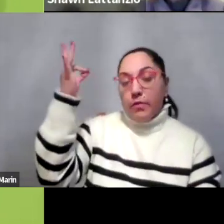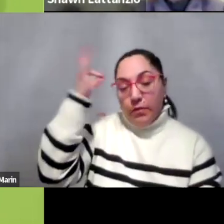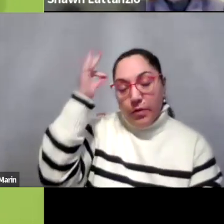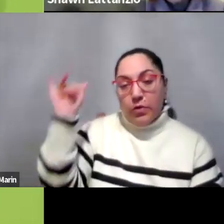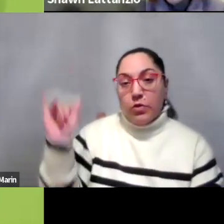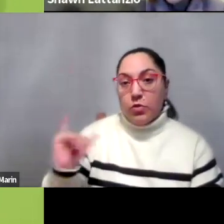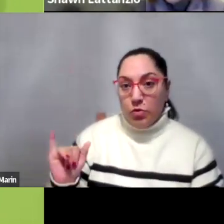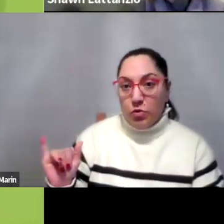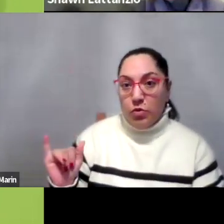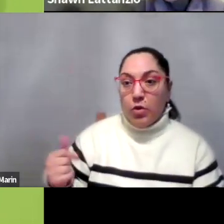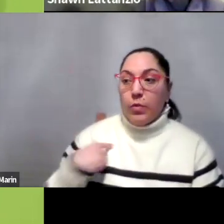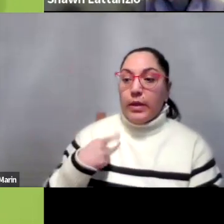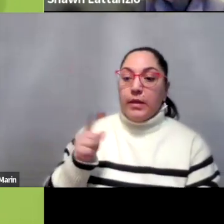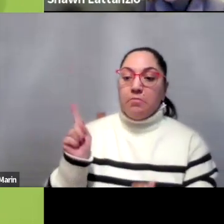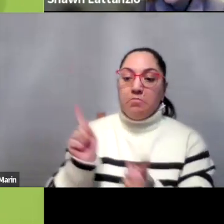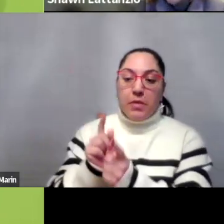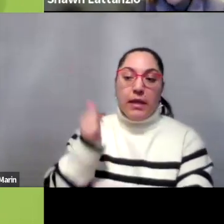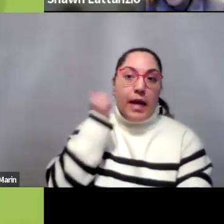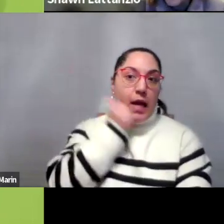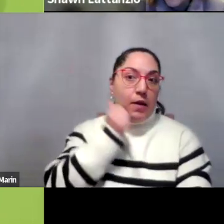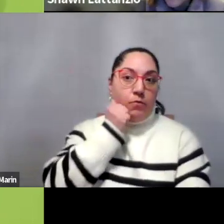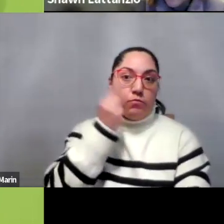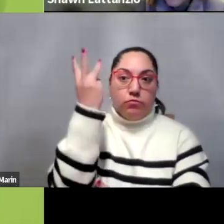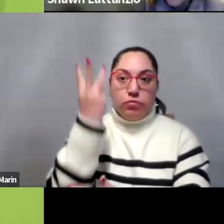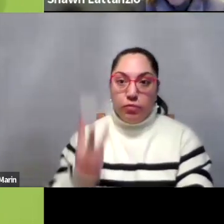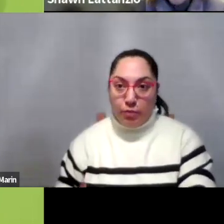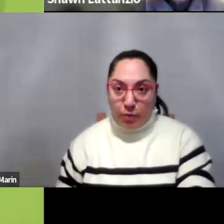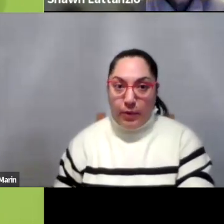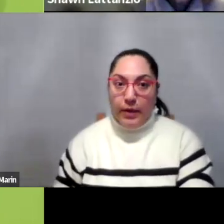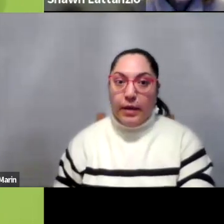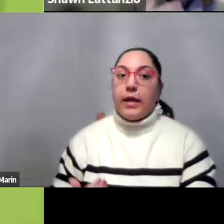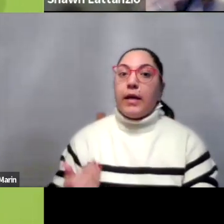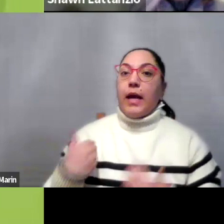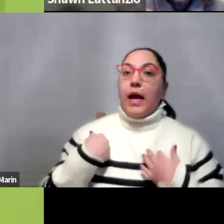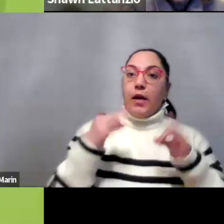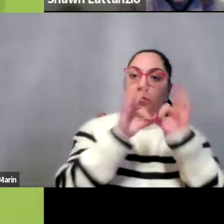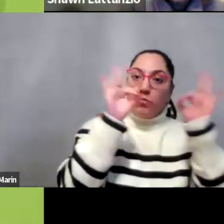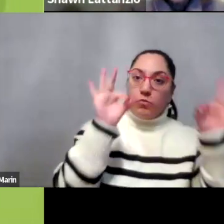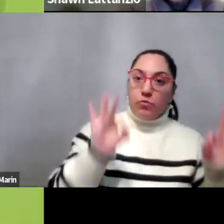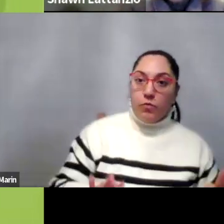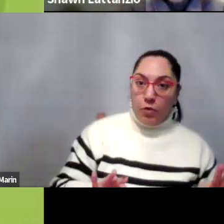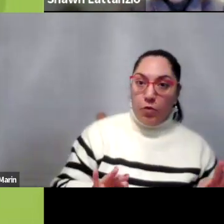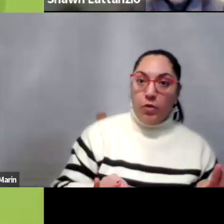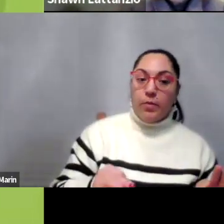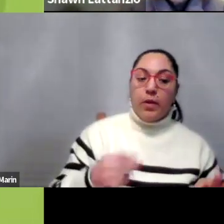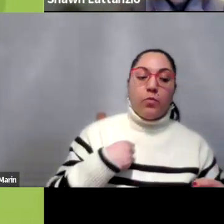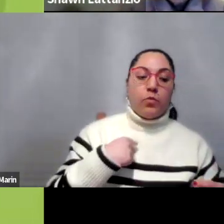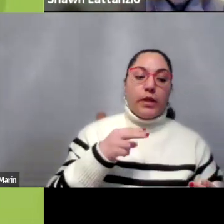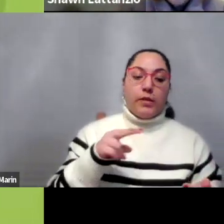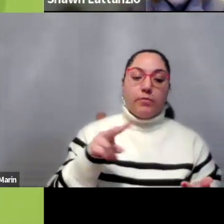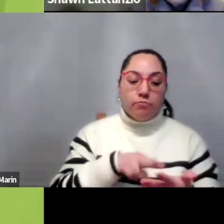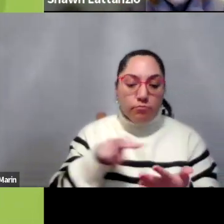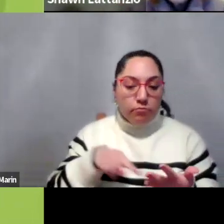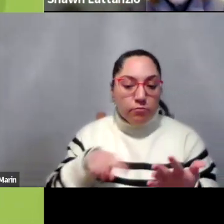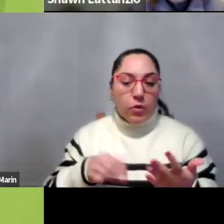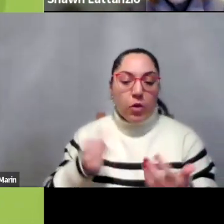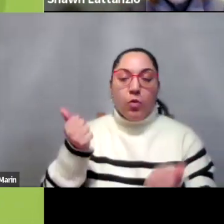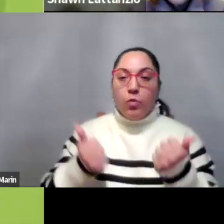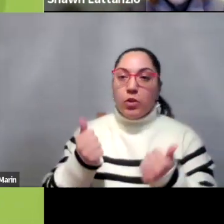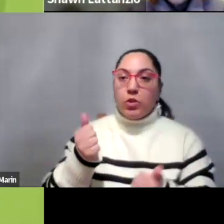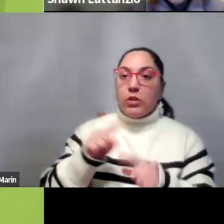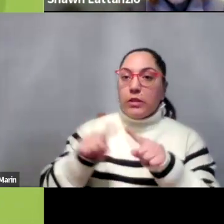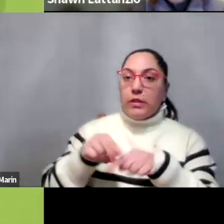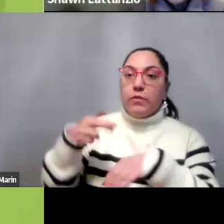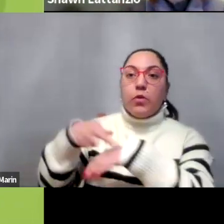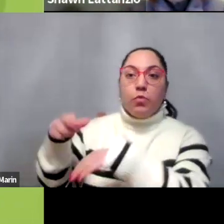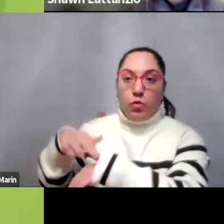board. And we meet every Wednesday, and there's a state universal referral form, and we review the referrals. One of the things the